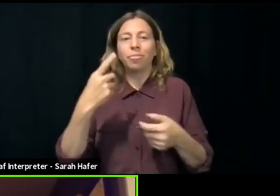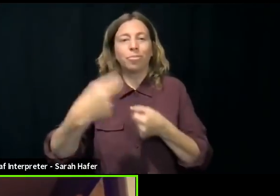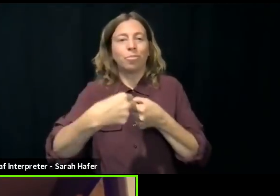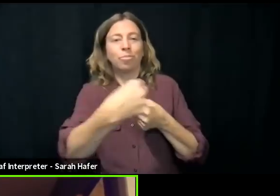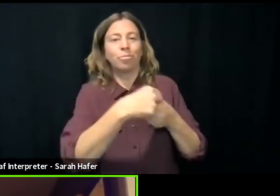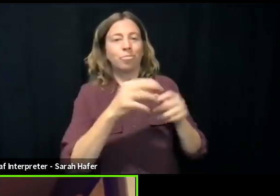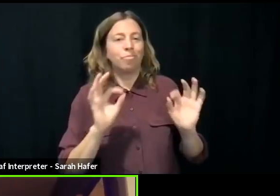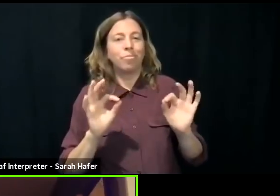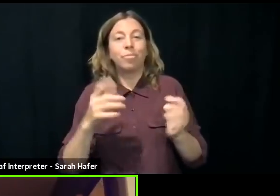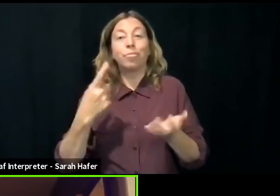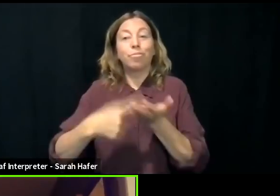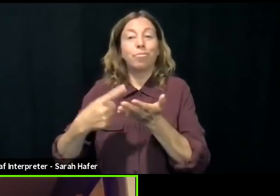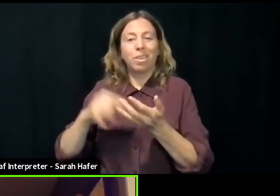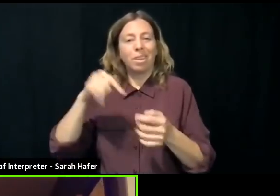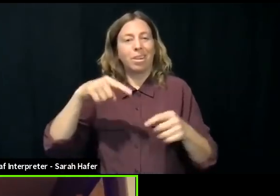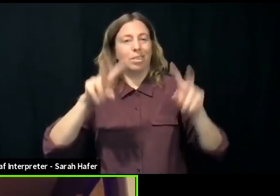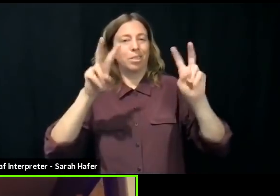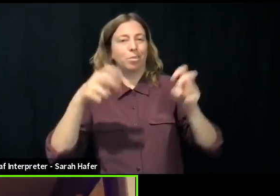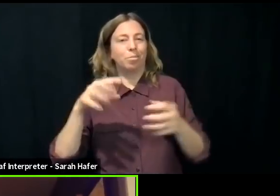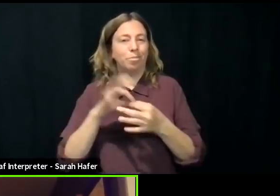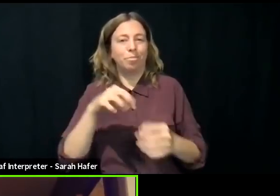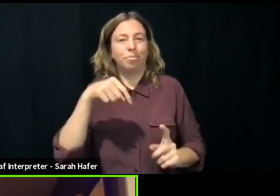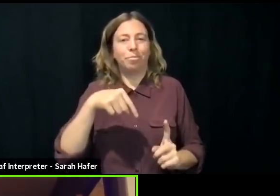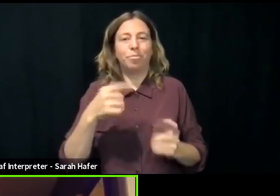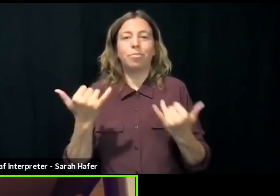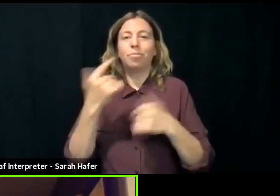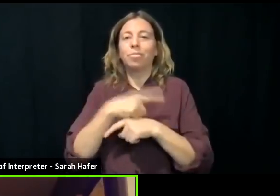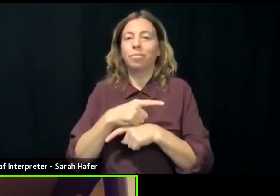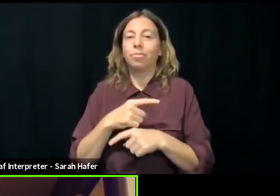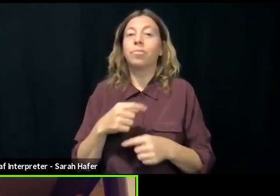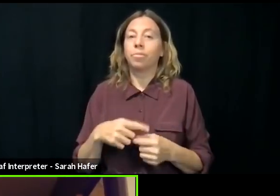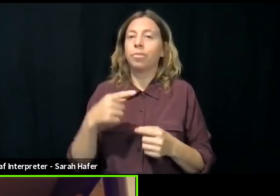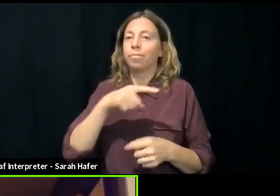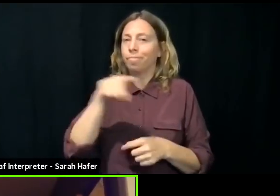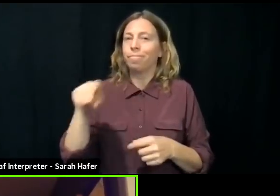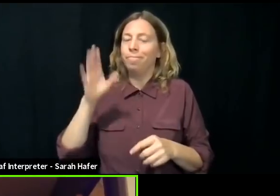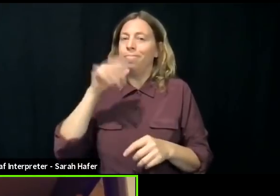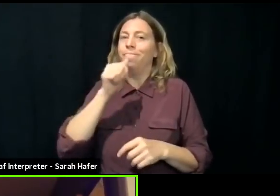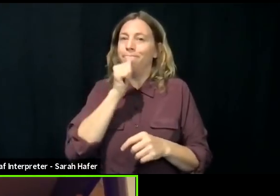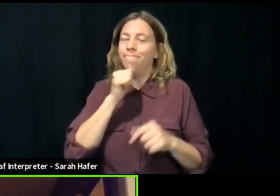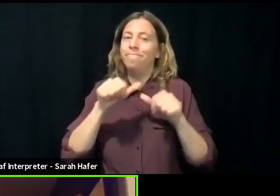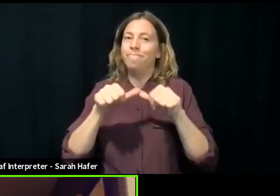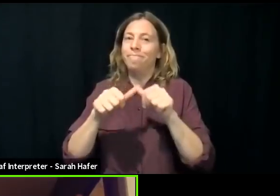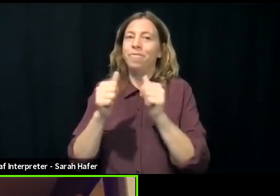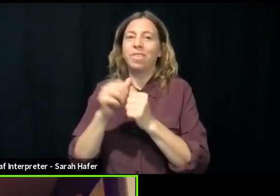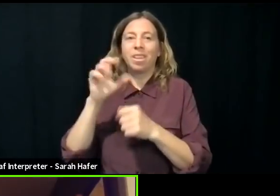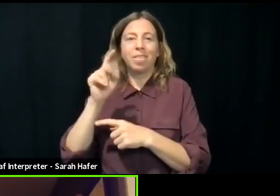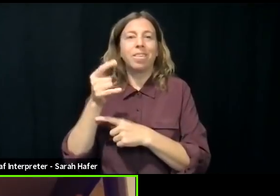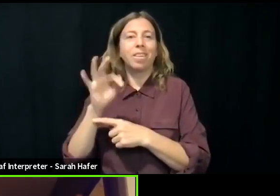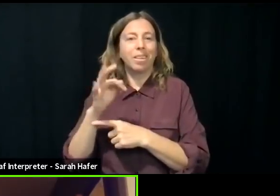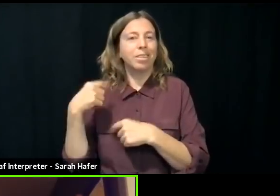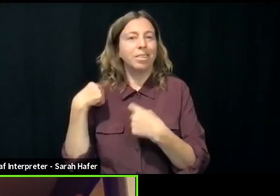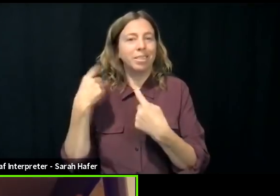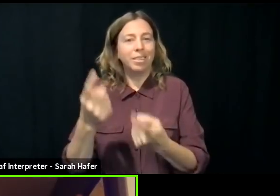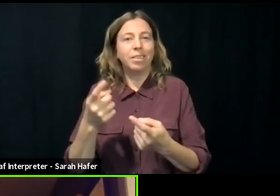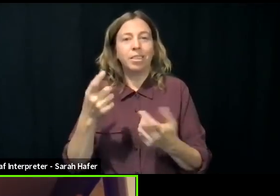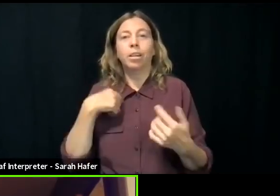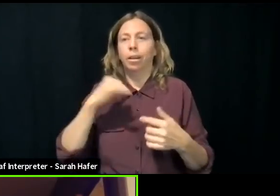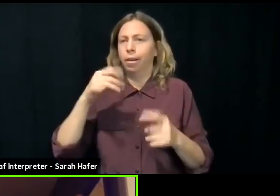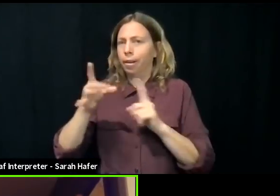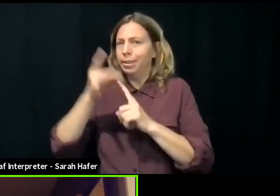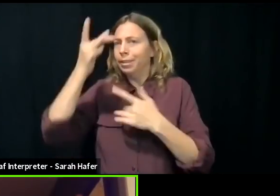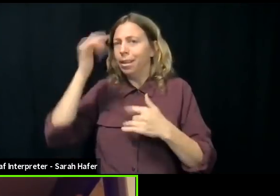all been suffering through the impacts of COVID-19, both some of us who've been ill ourselves or had family members who've been ill or lost